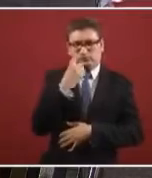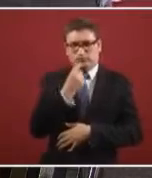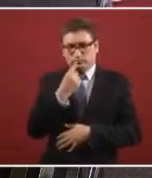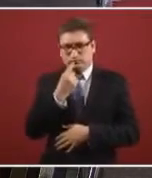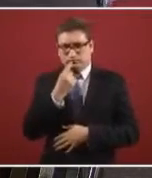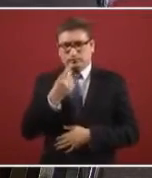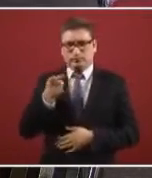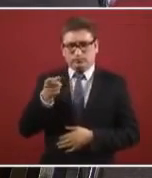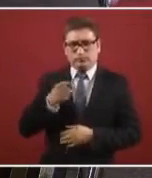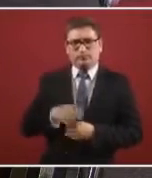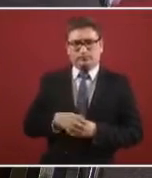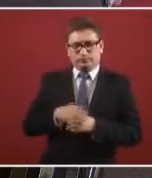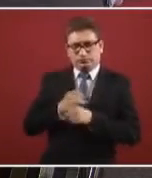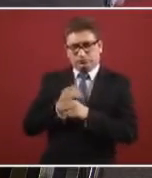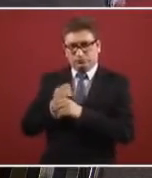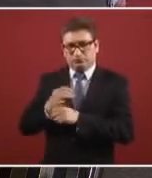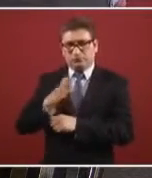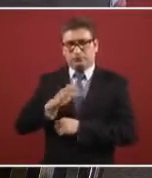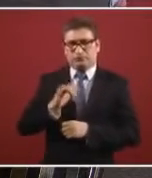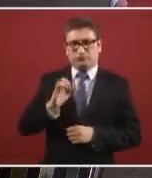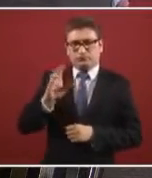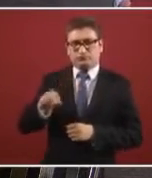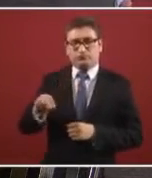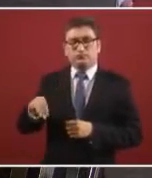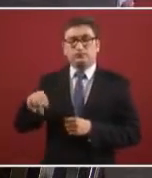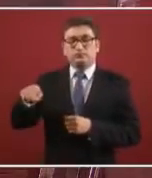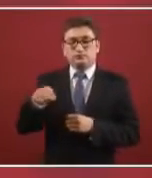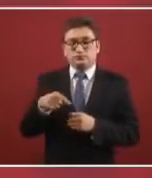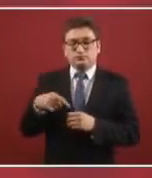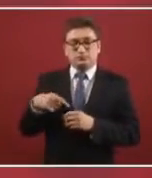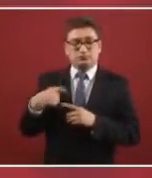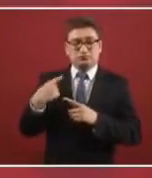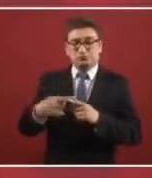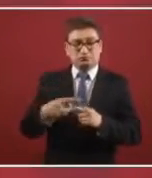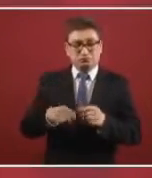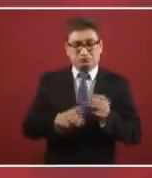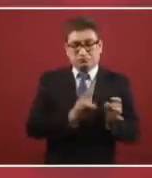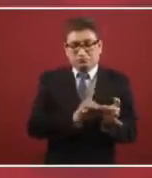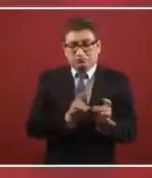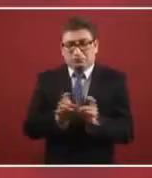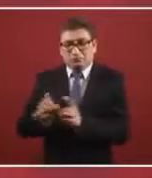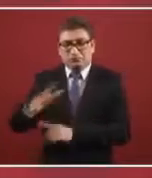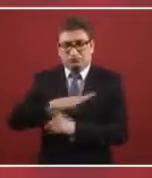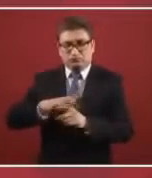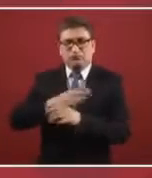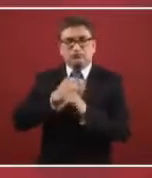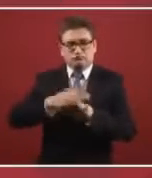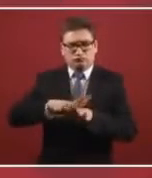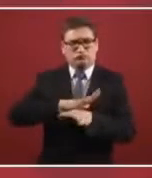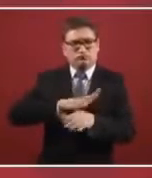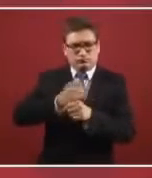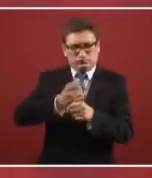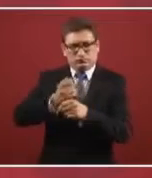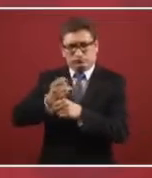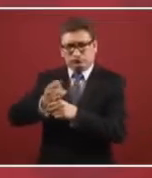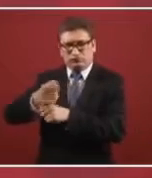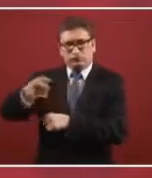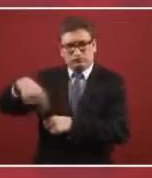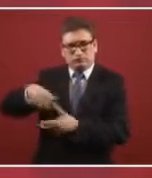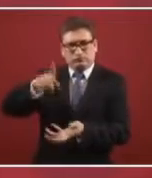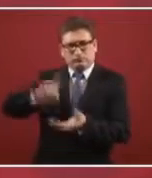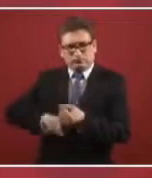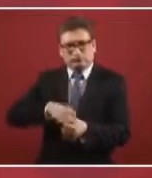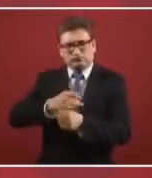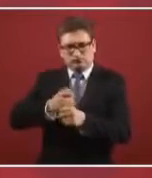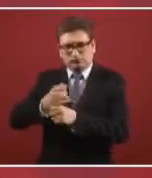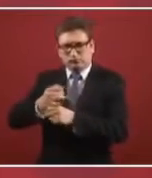Preventiva regarding y what el the CISEN police had durante and the estos eventos. preventative Porque a pesar de que hubo maintenance that was investigaciones done during that internas que occurrence